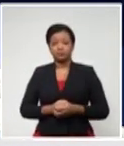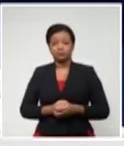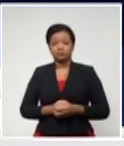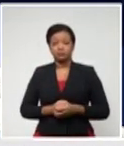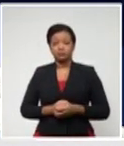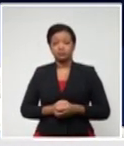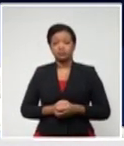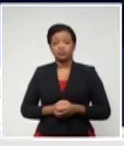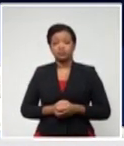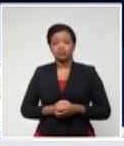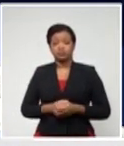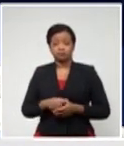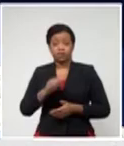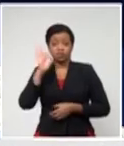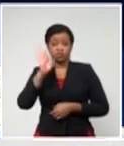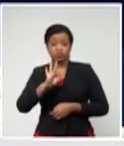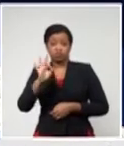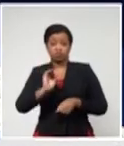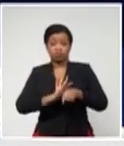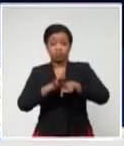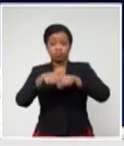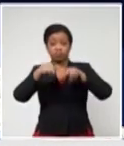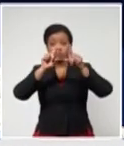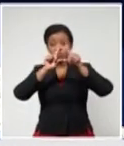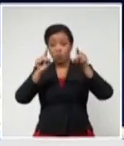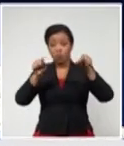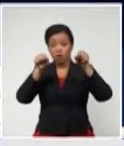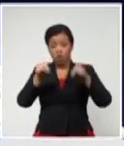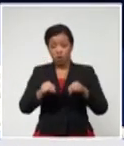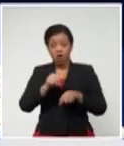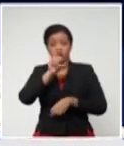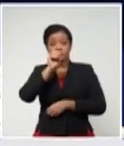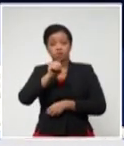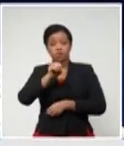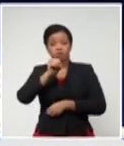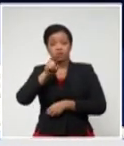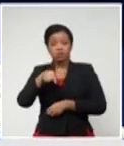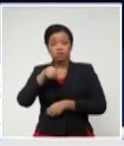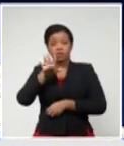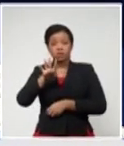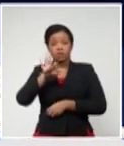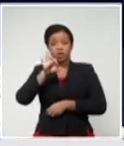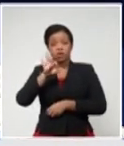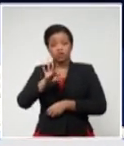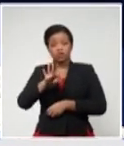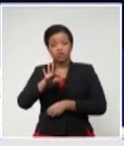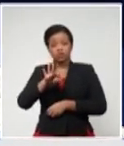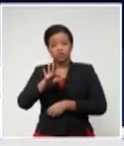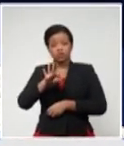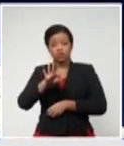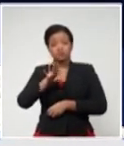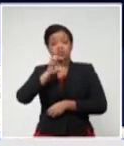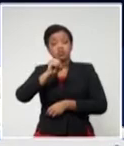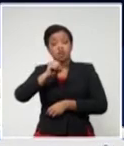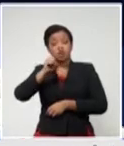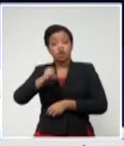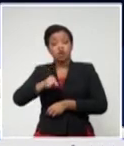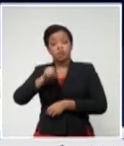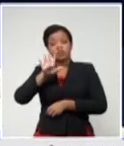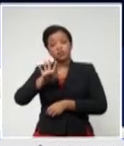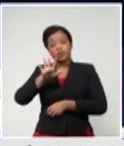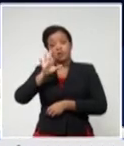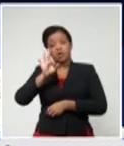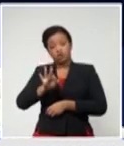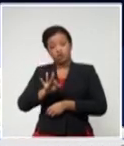As such, Cuba's confirmed case per 100,000 inhabitants rate over the last 15 days currently stands